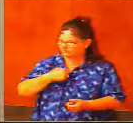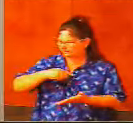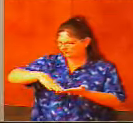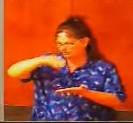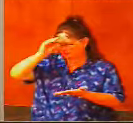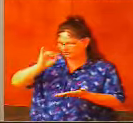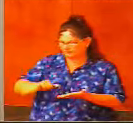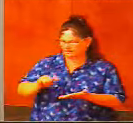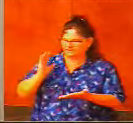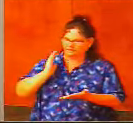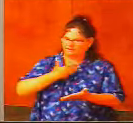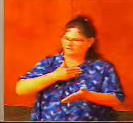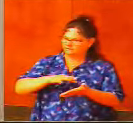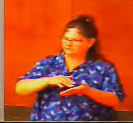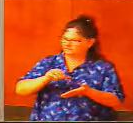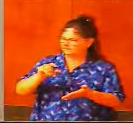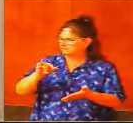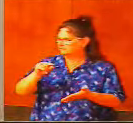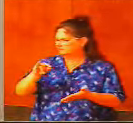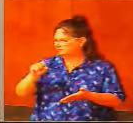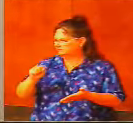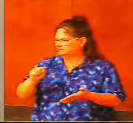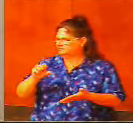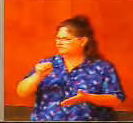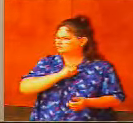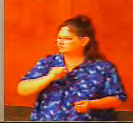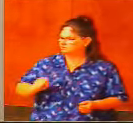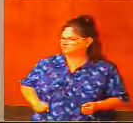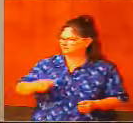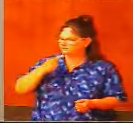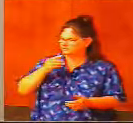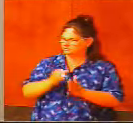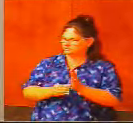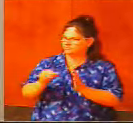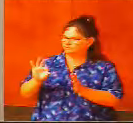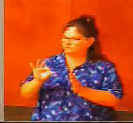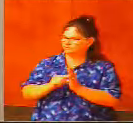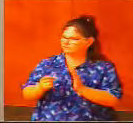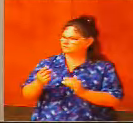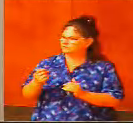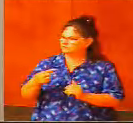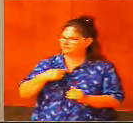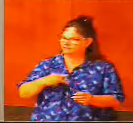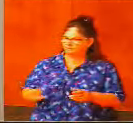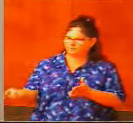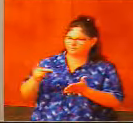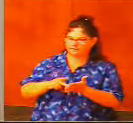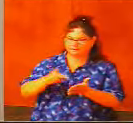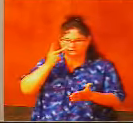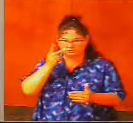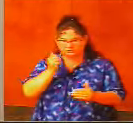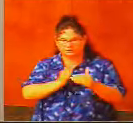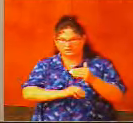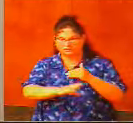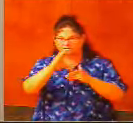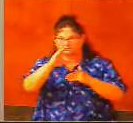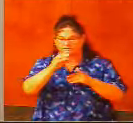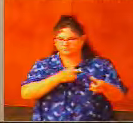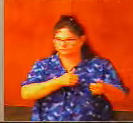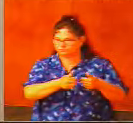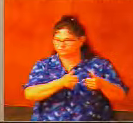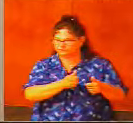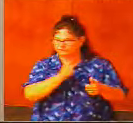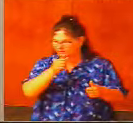study of Ecclesiastes. Solomon says in Ecclesiastes 9:11, "I returned and saw under the sun that the race is not